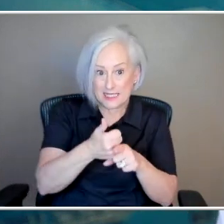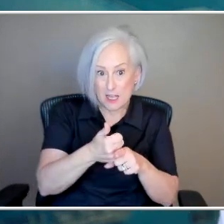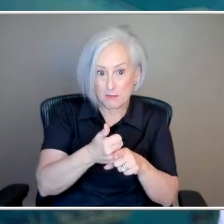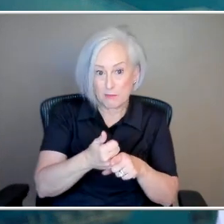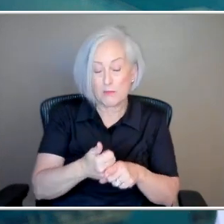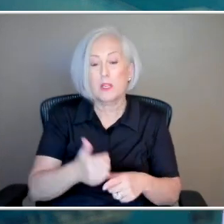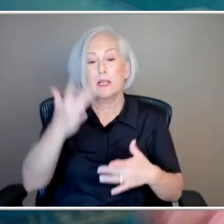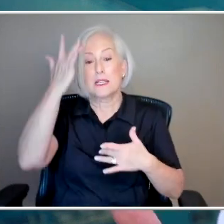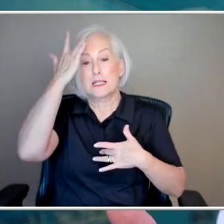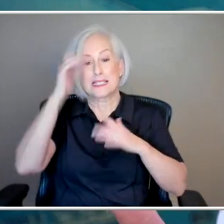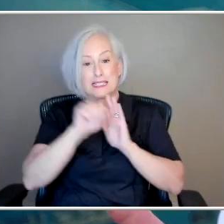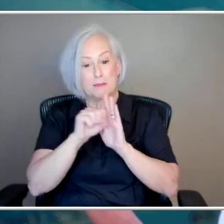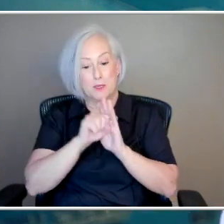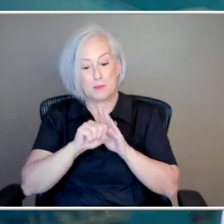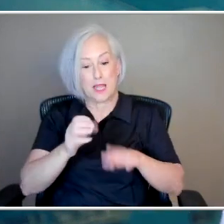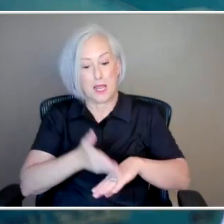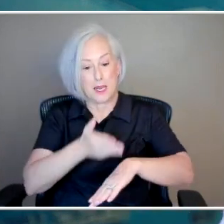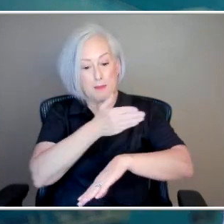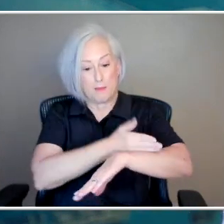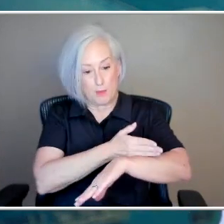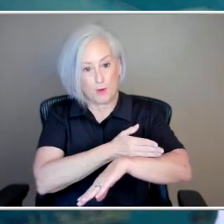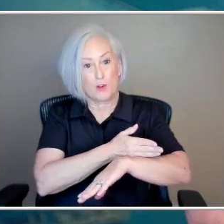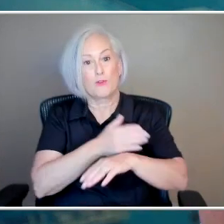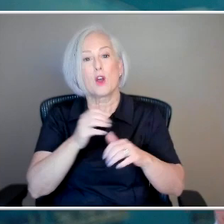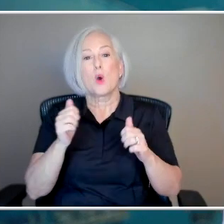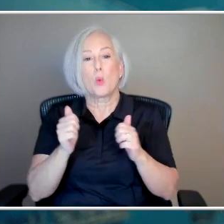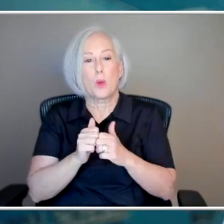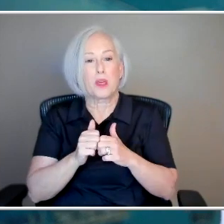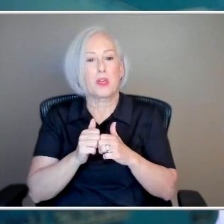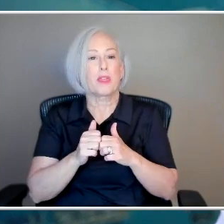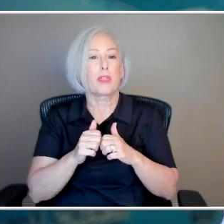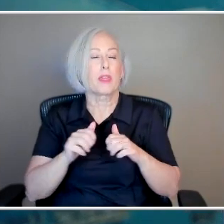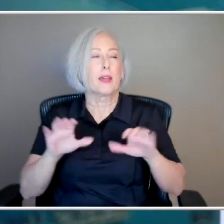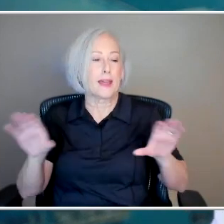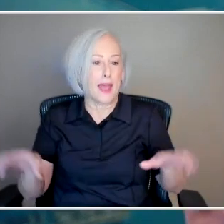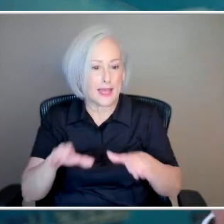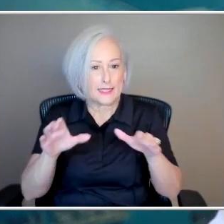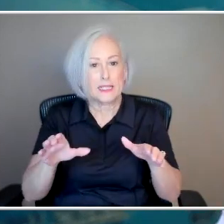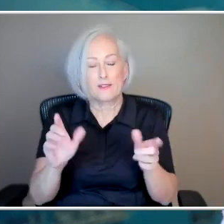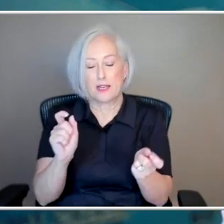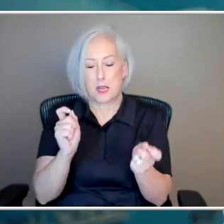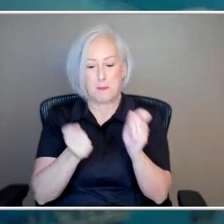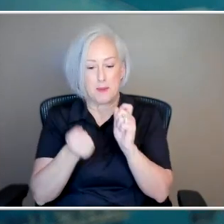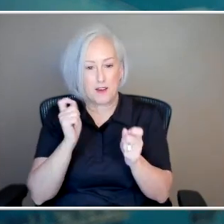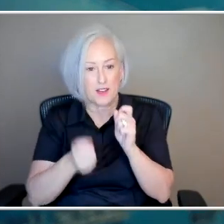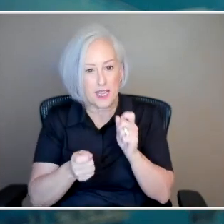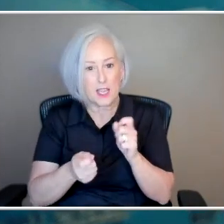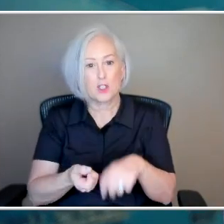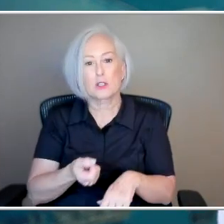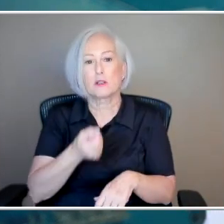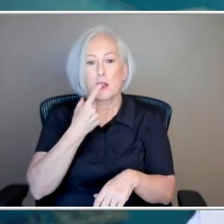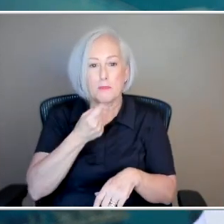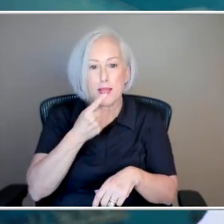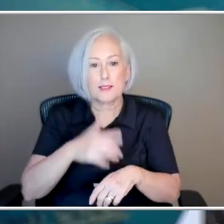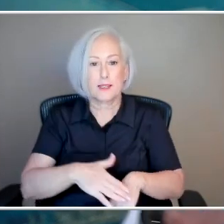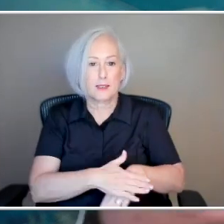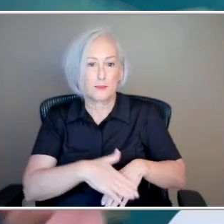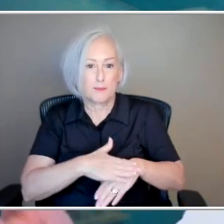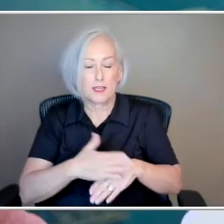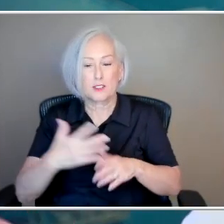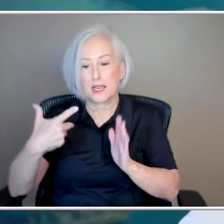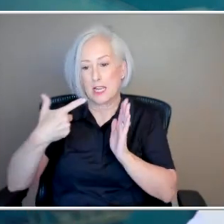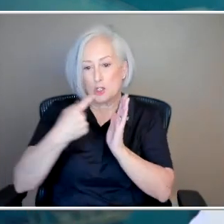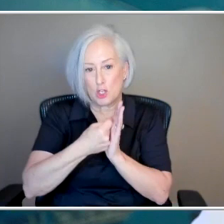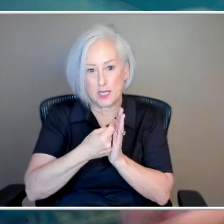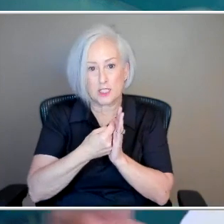get the pain to go away with the conservative measures, activity modification or rest, anti-inflammatories, sometimes injections can be helpful, then it's